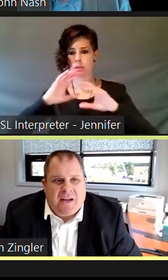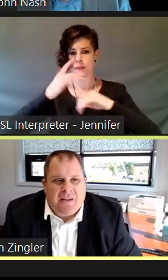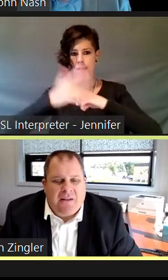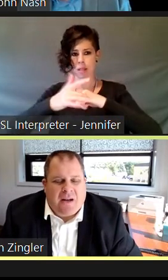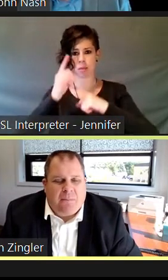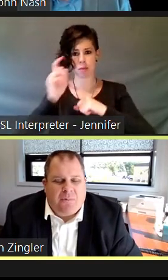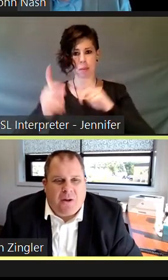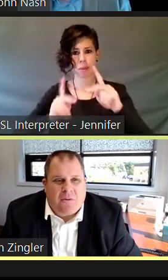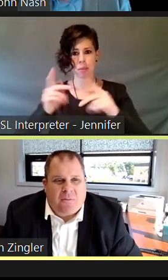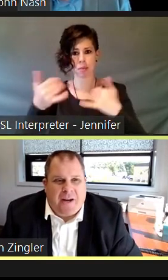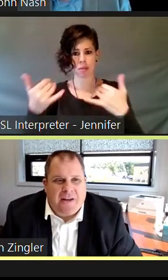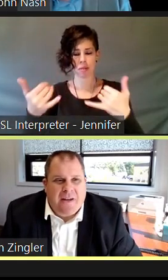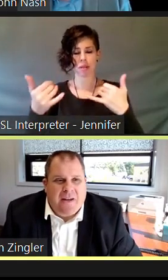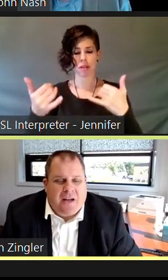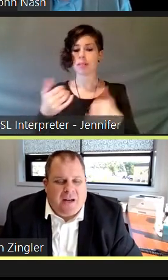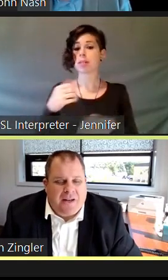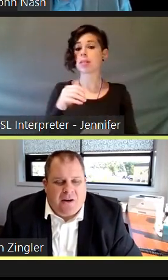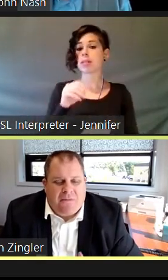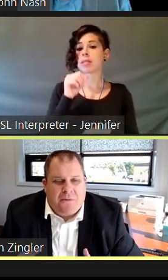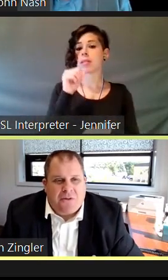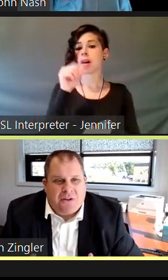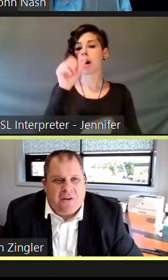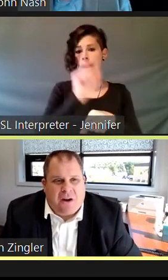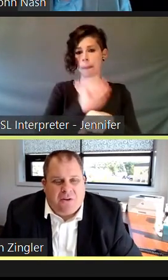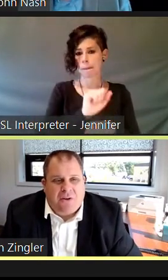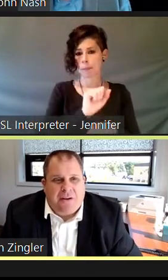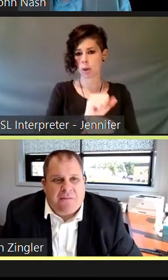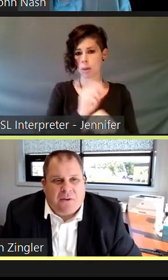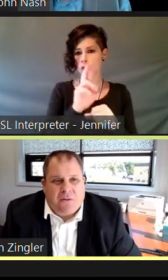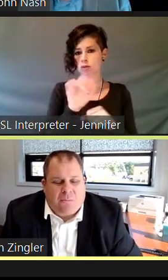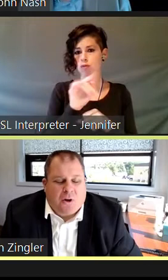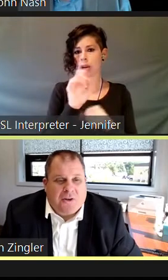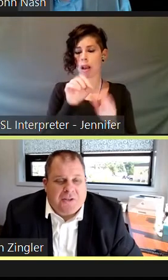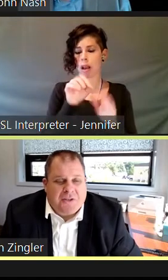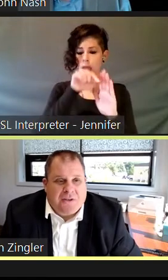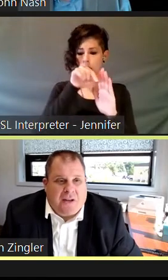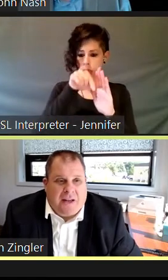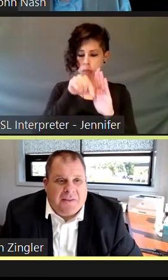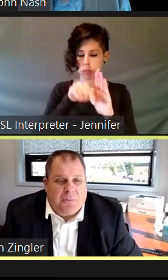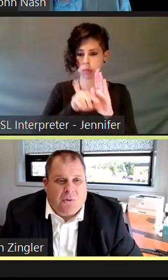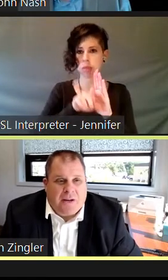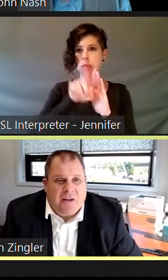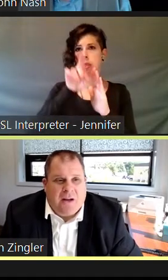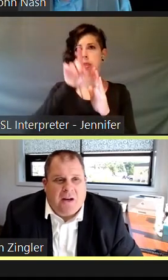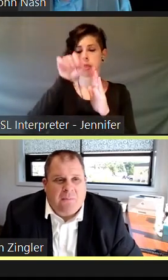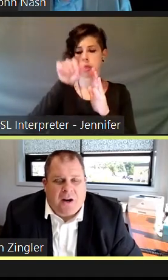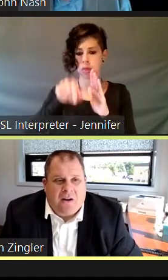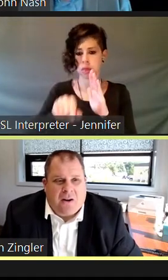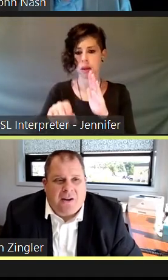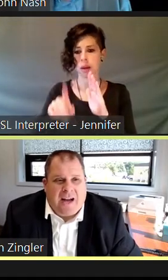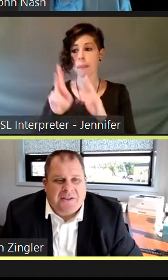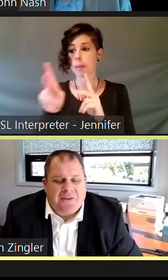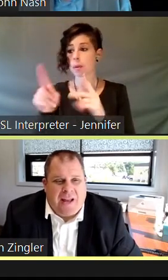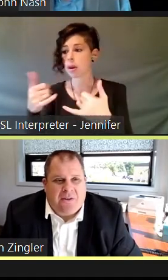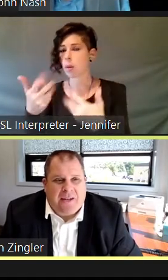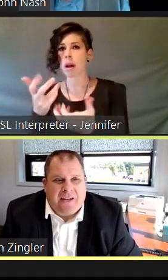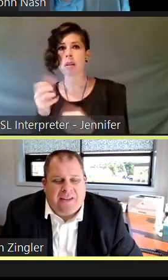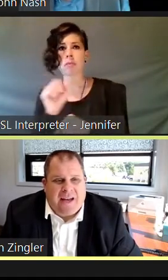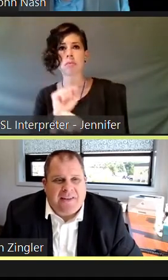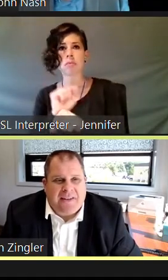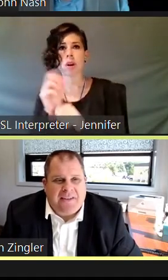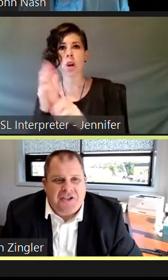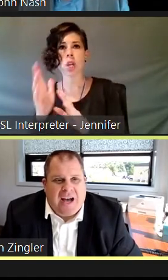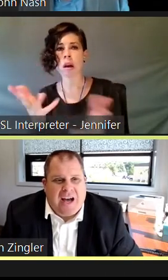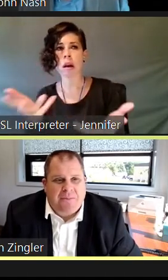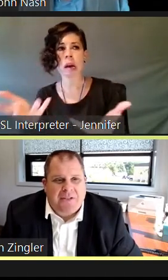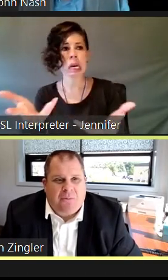the unemployment rate, folks are looking for workers at this point. Our guys are now getting in line